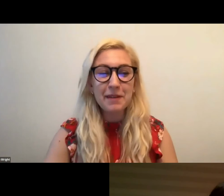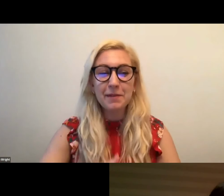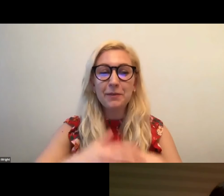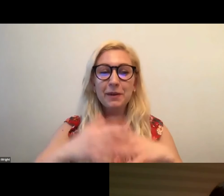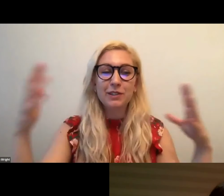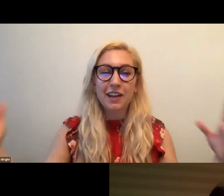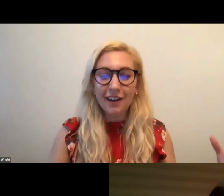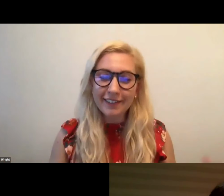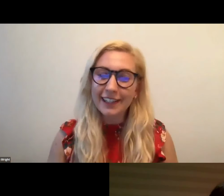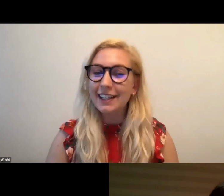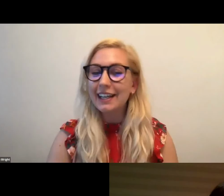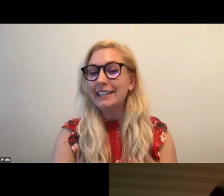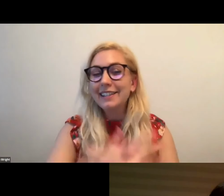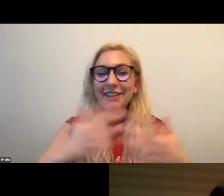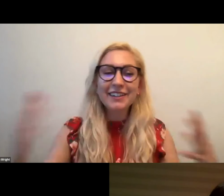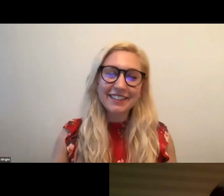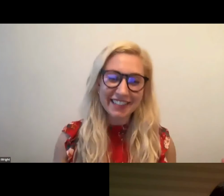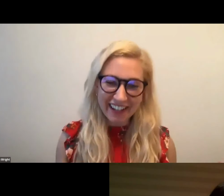then maybe we resolve this